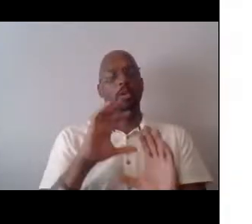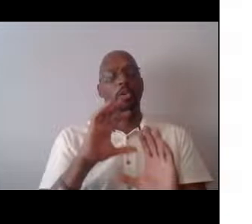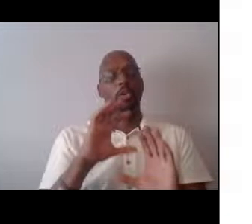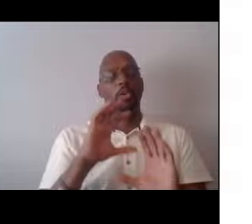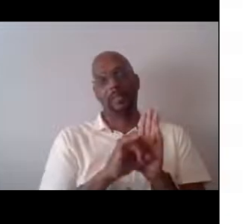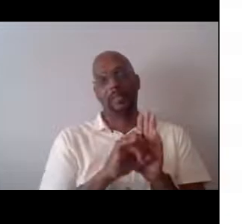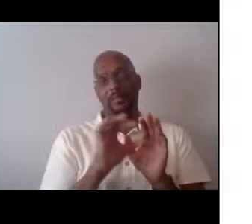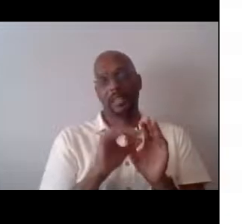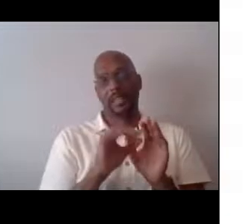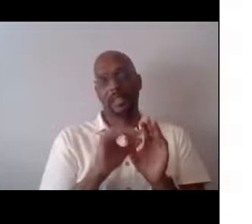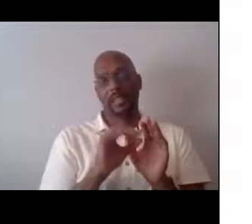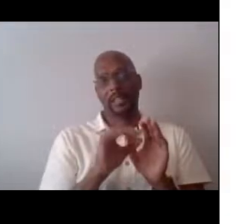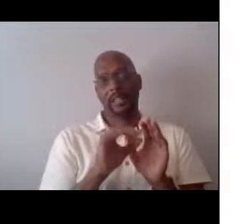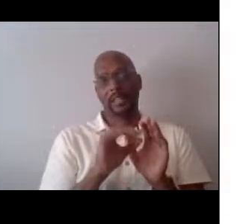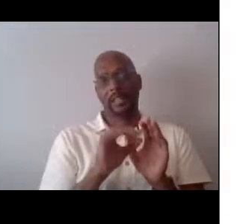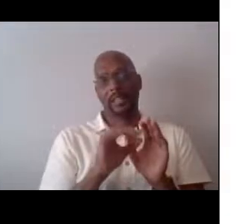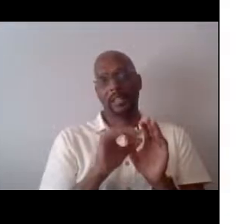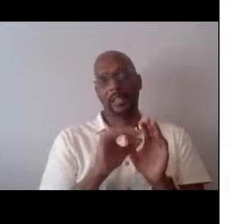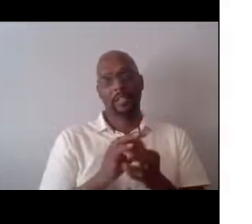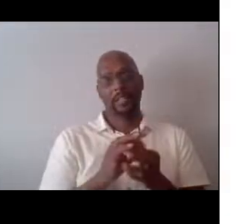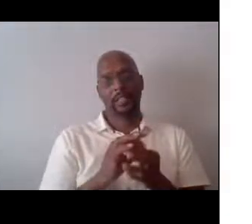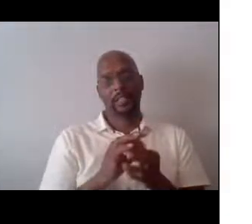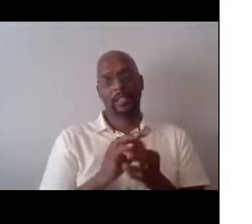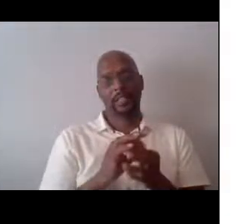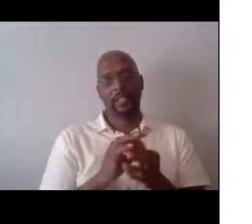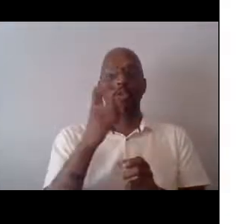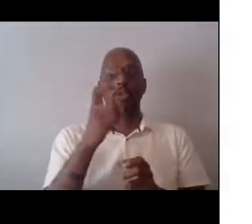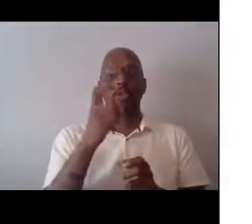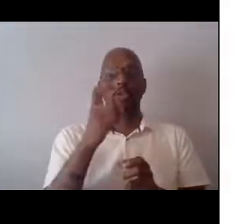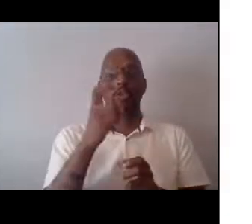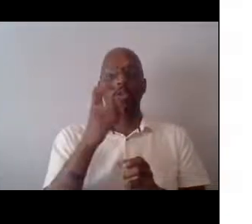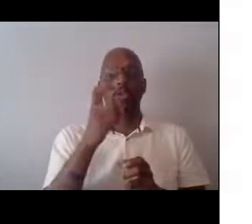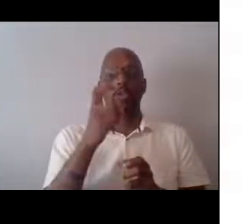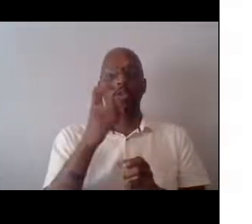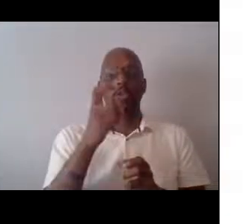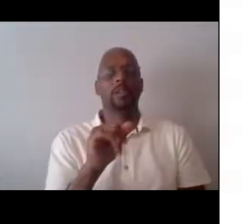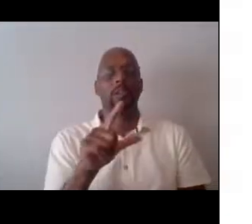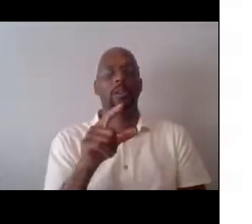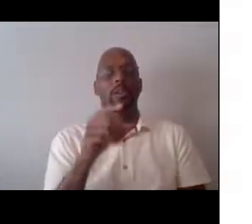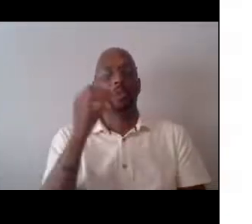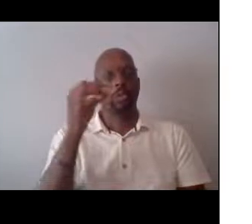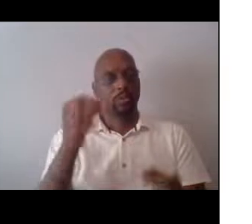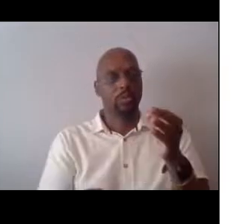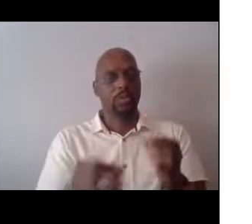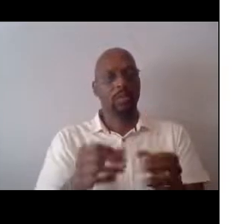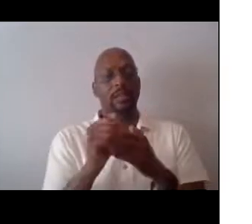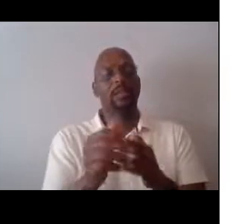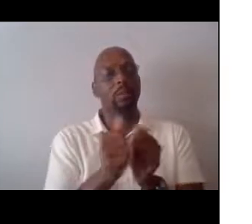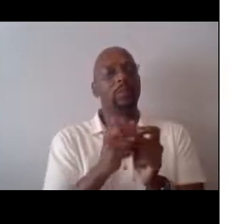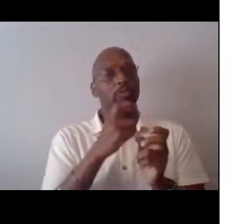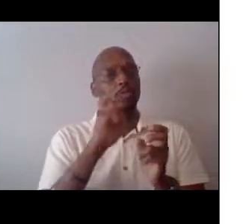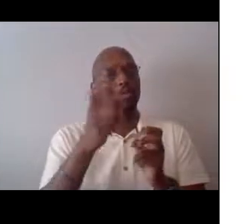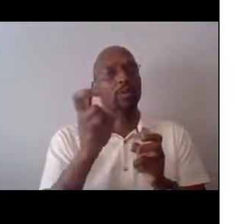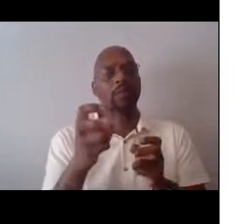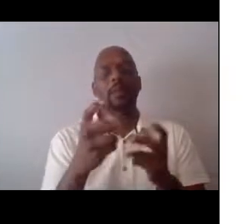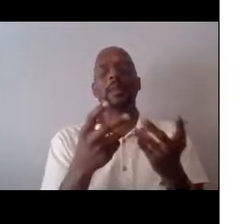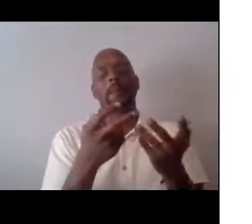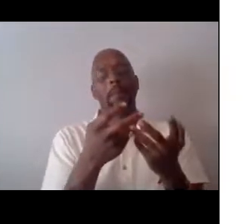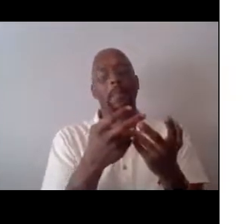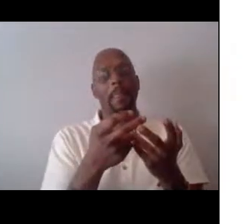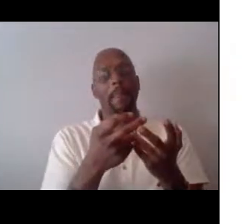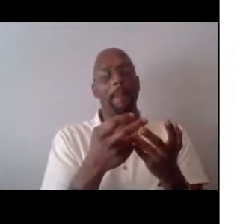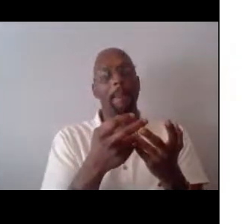representing transportation, social justice, leadership within transportation, and then also